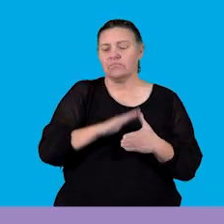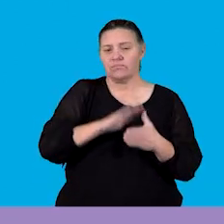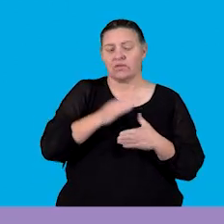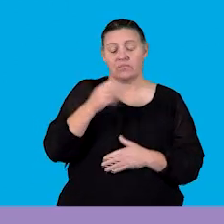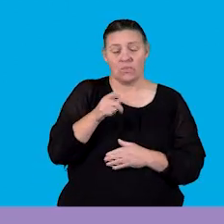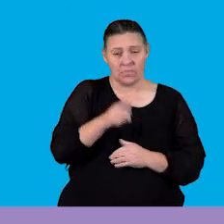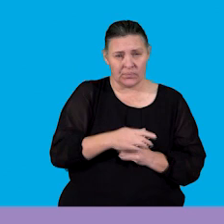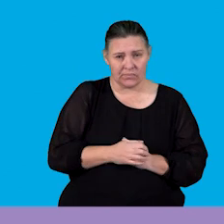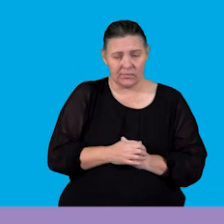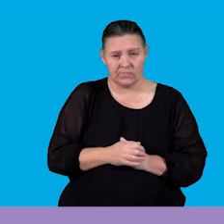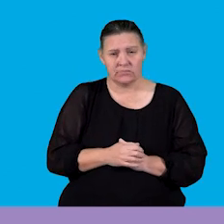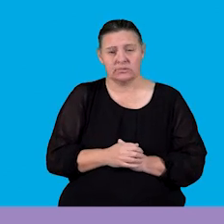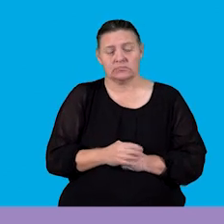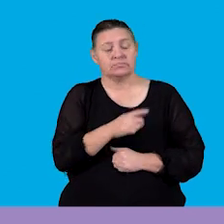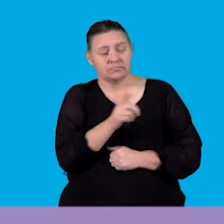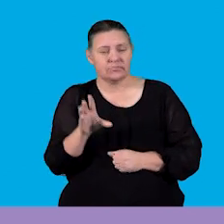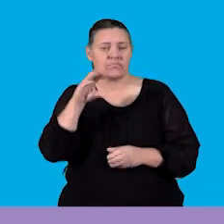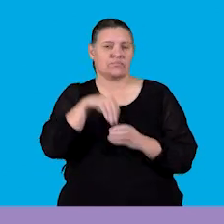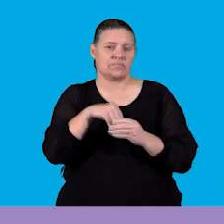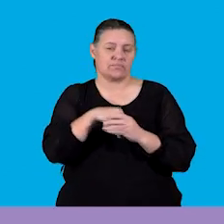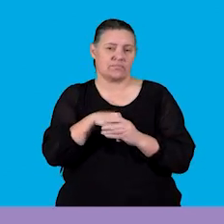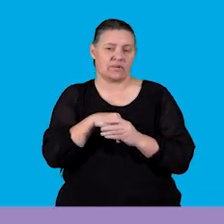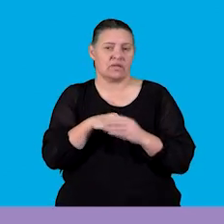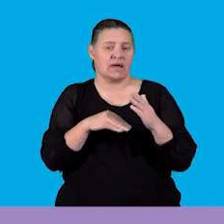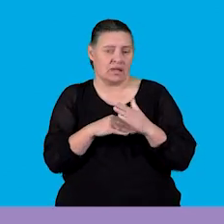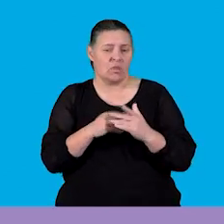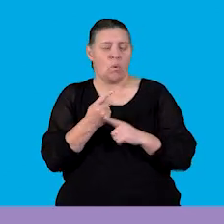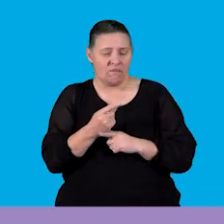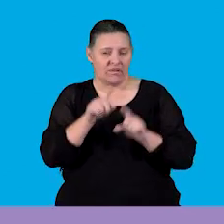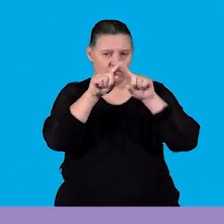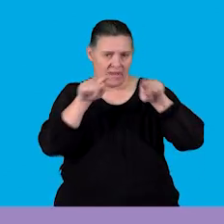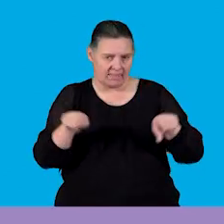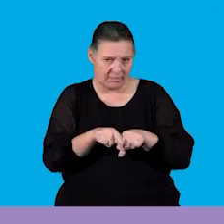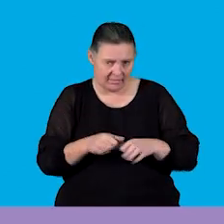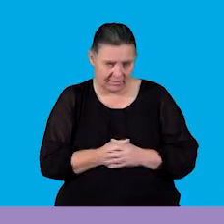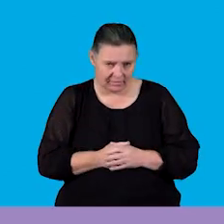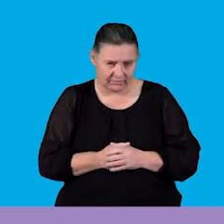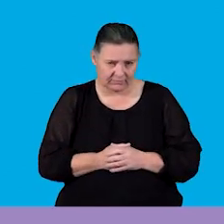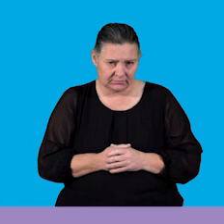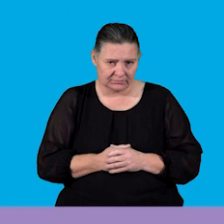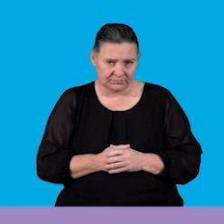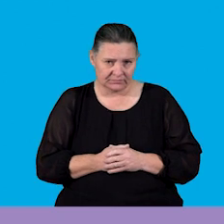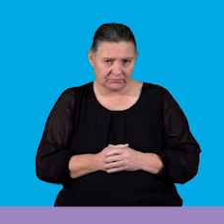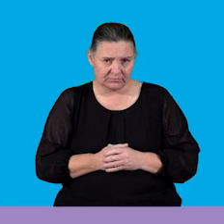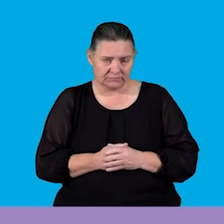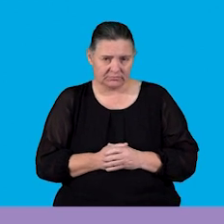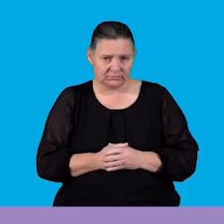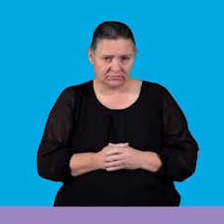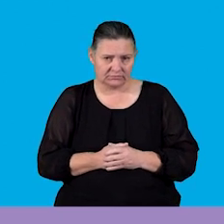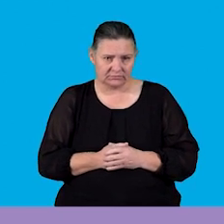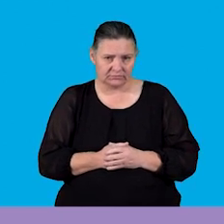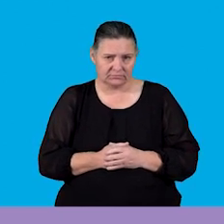And the reason for this is because they are interior angles of a triangle.